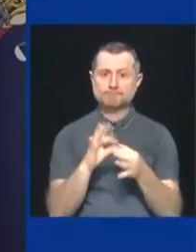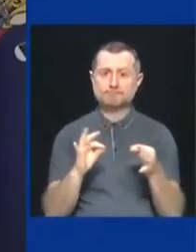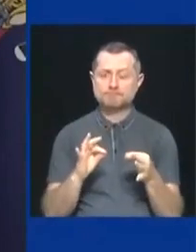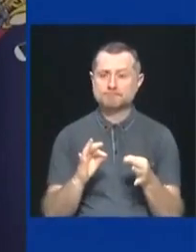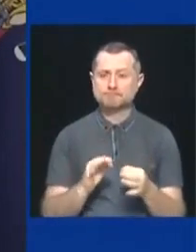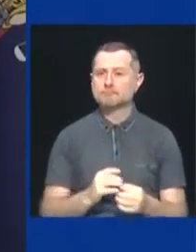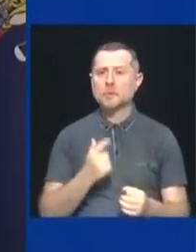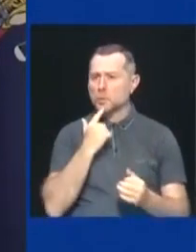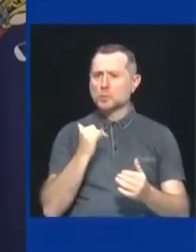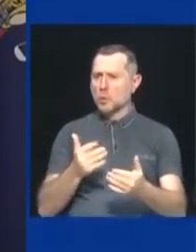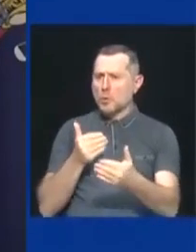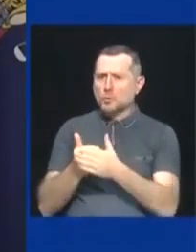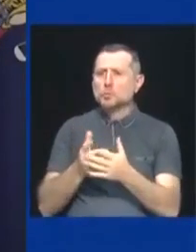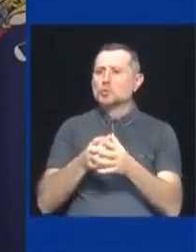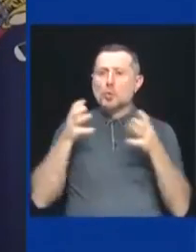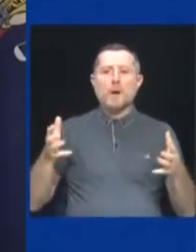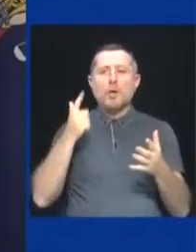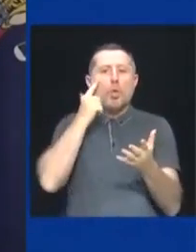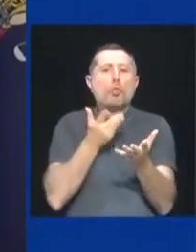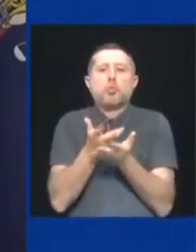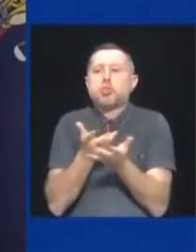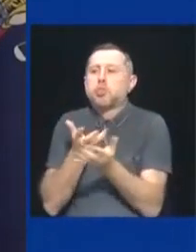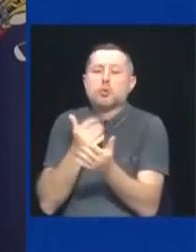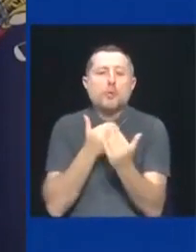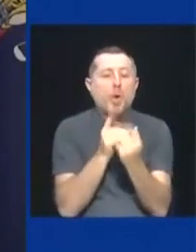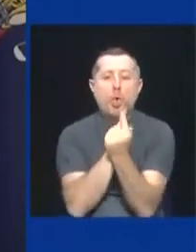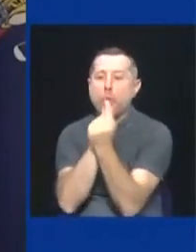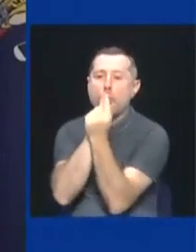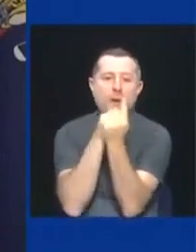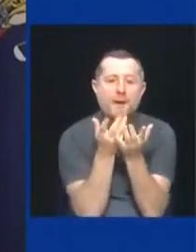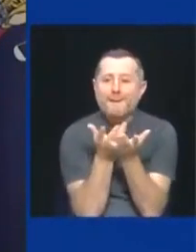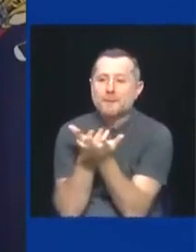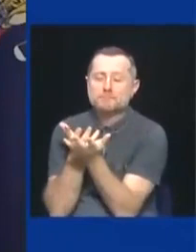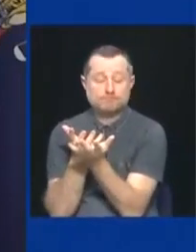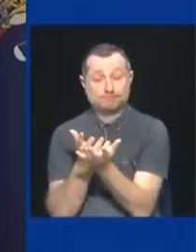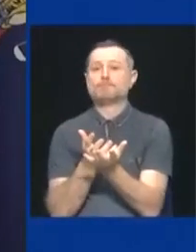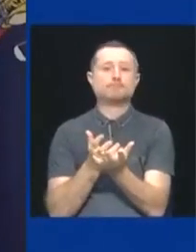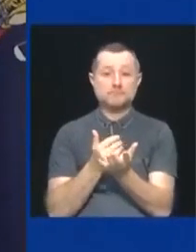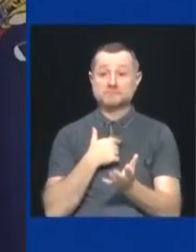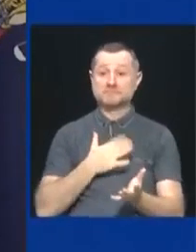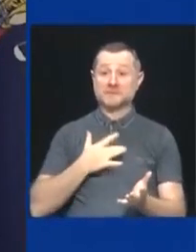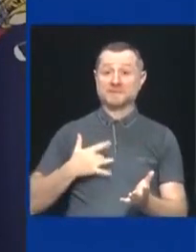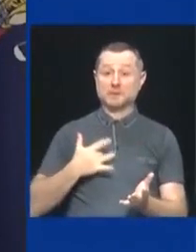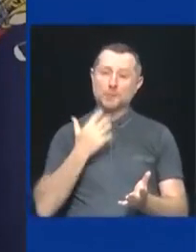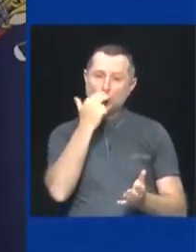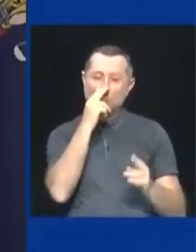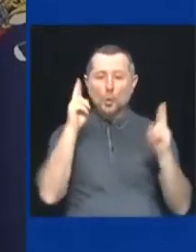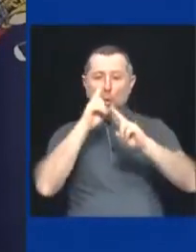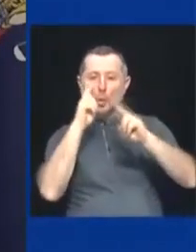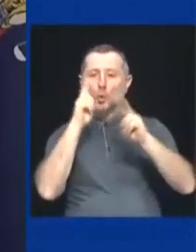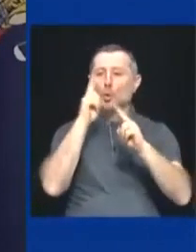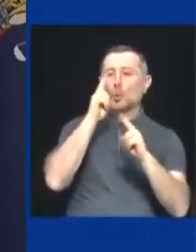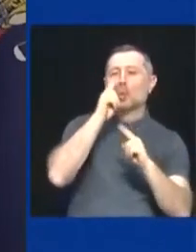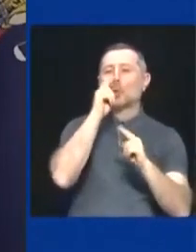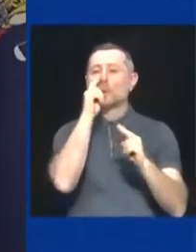with people. My sense of humor can be insensitive and off-putting. I do